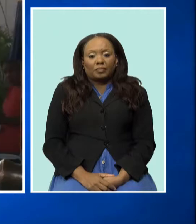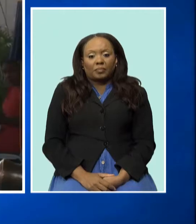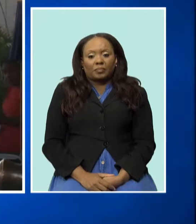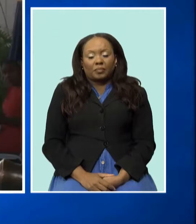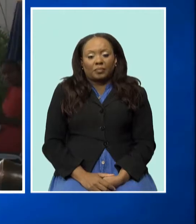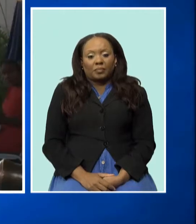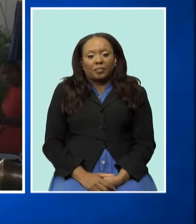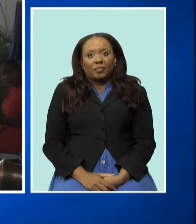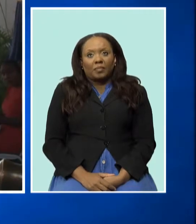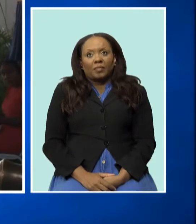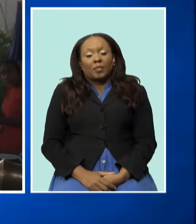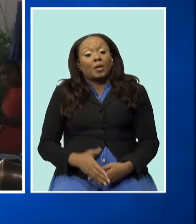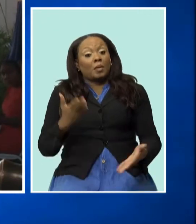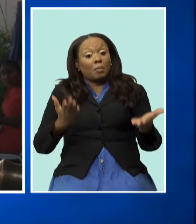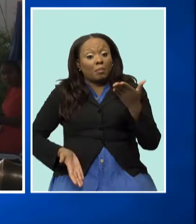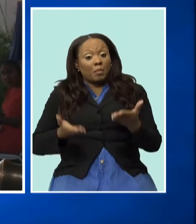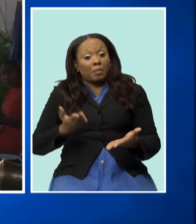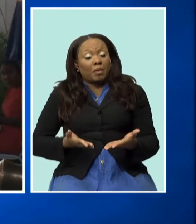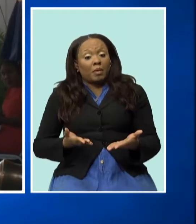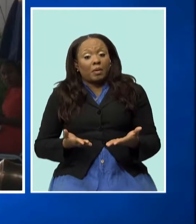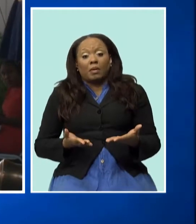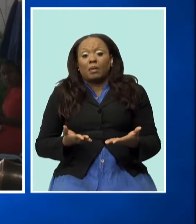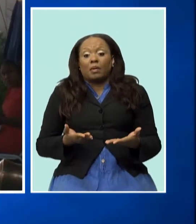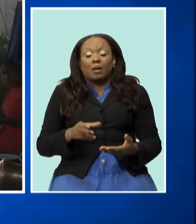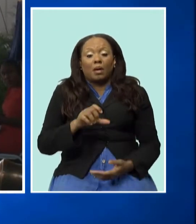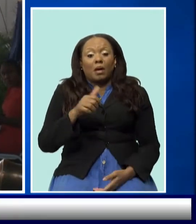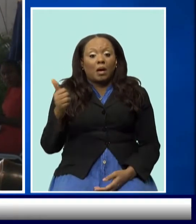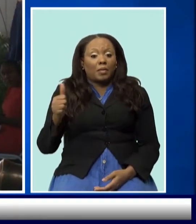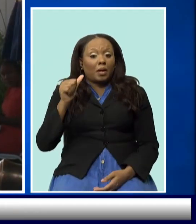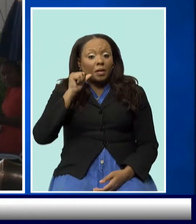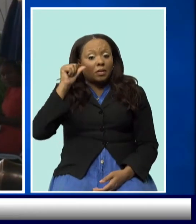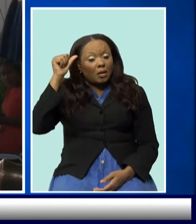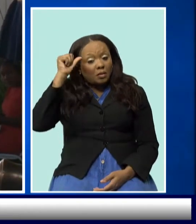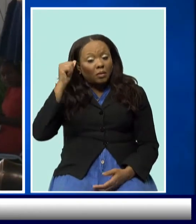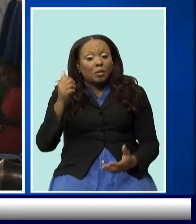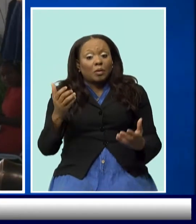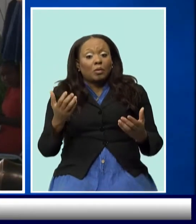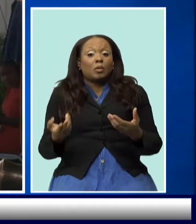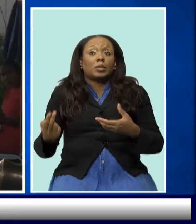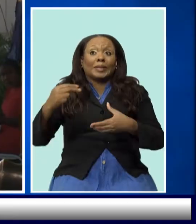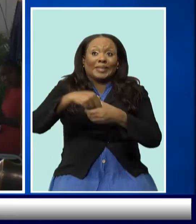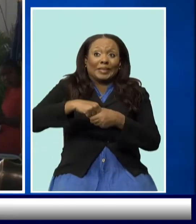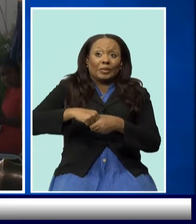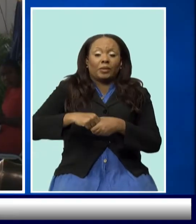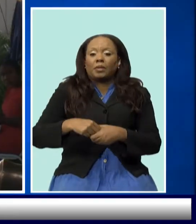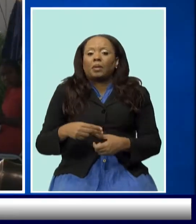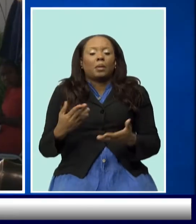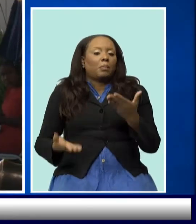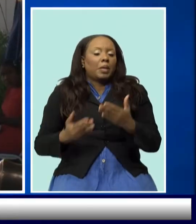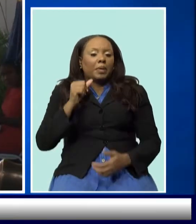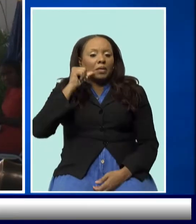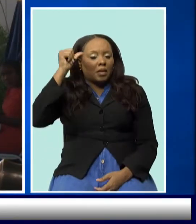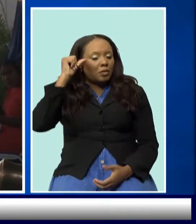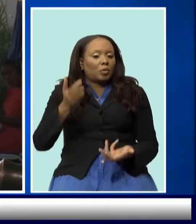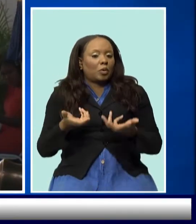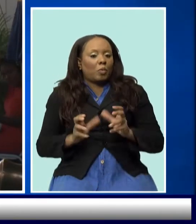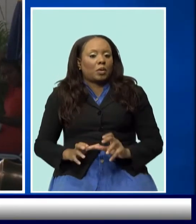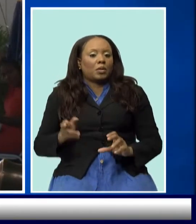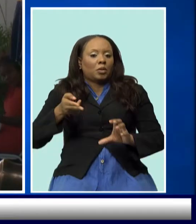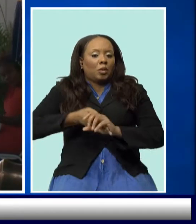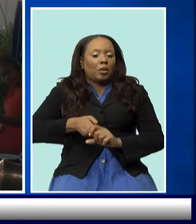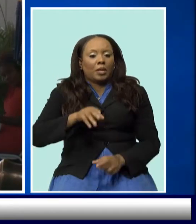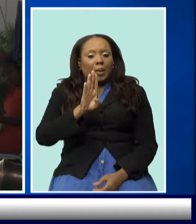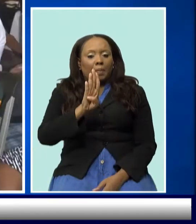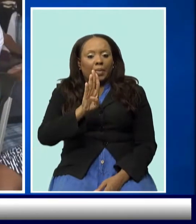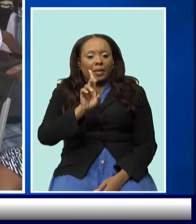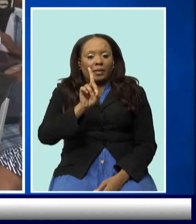at bringing on adults who may not wish to serve in the Barbados Defense Force as officers. That